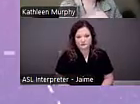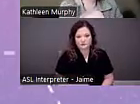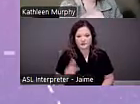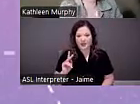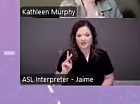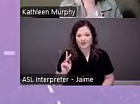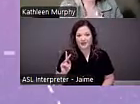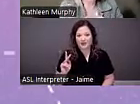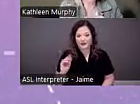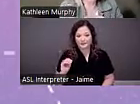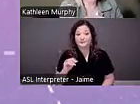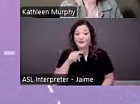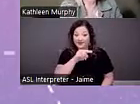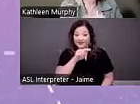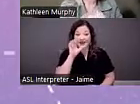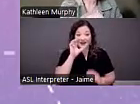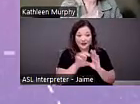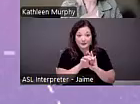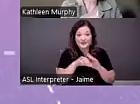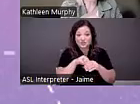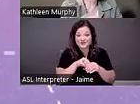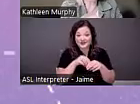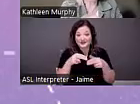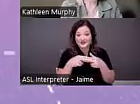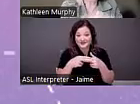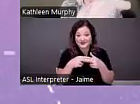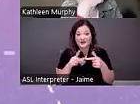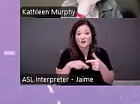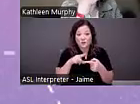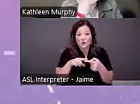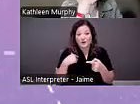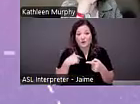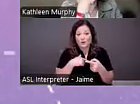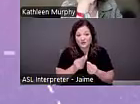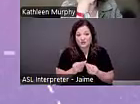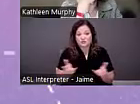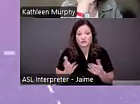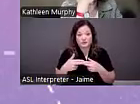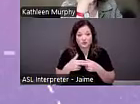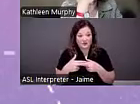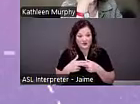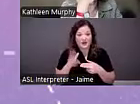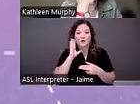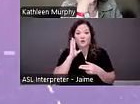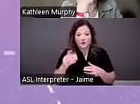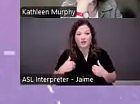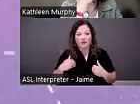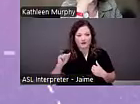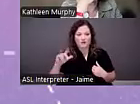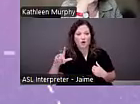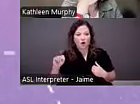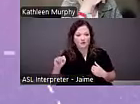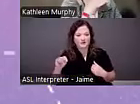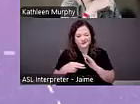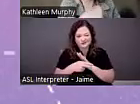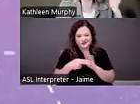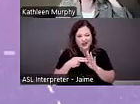appears in this deck. And when we distribute the deck, it will have an alt tag. So I don't know if